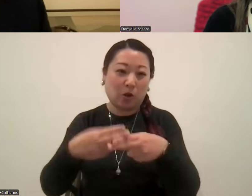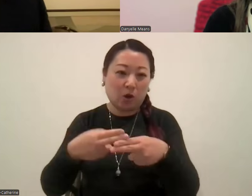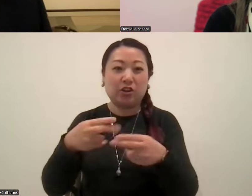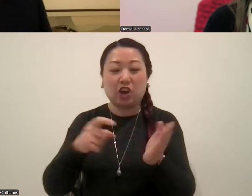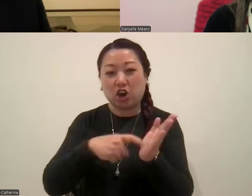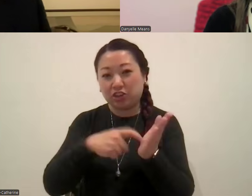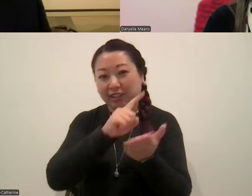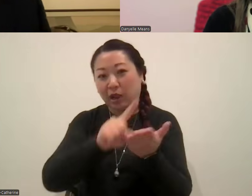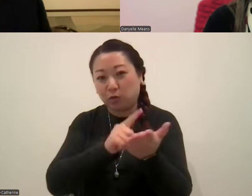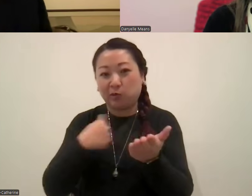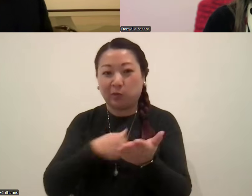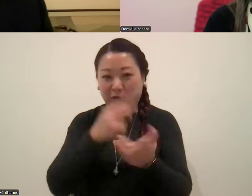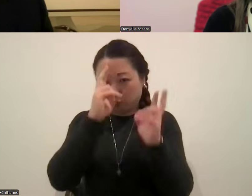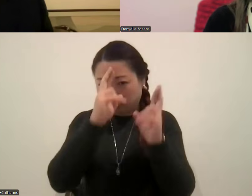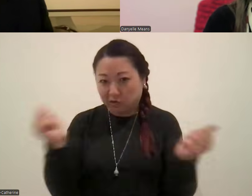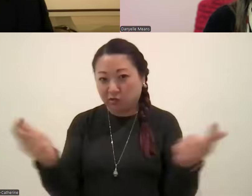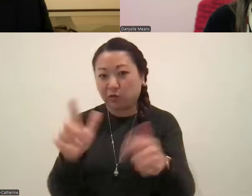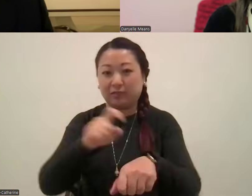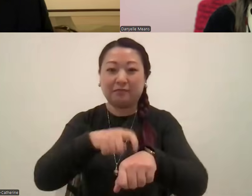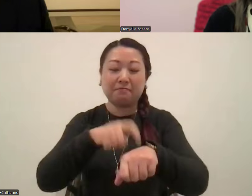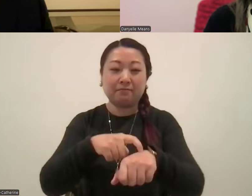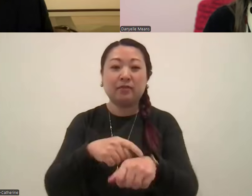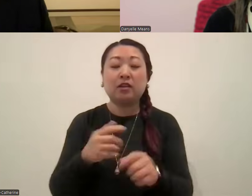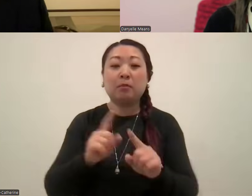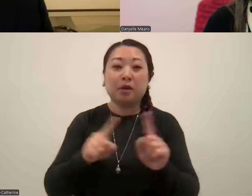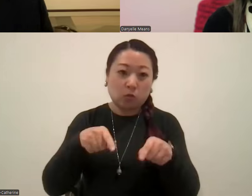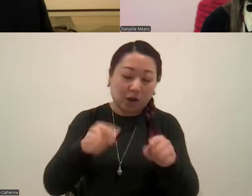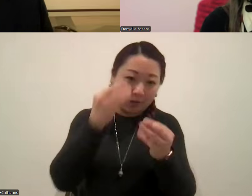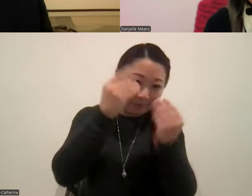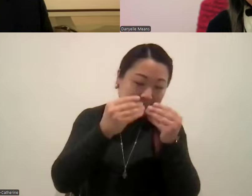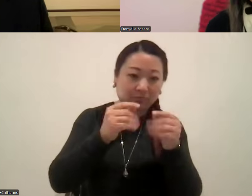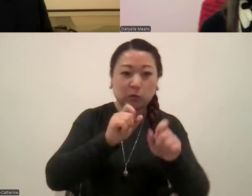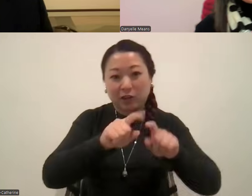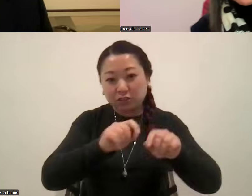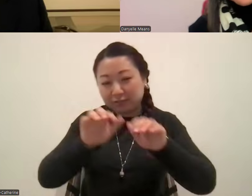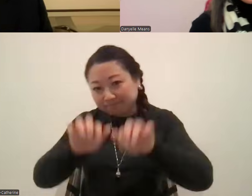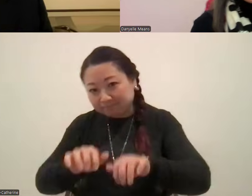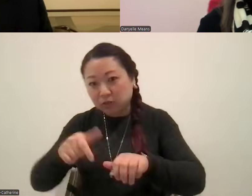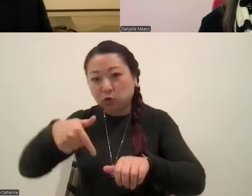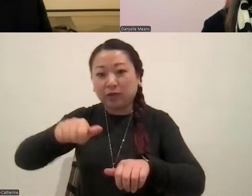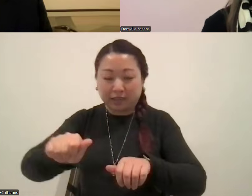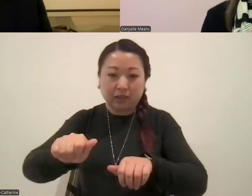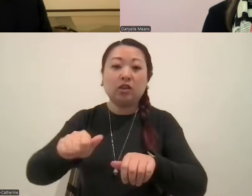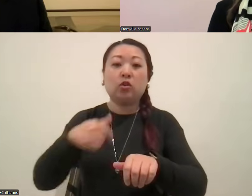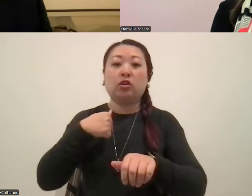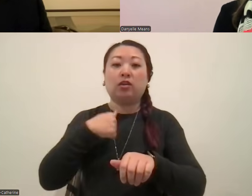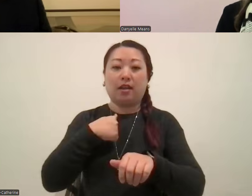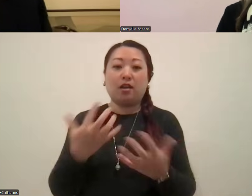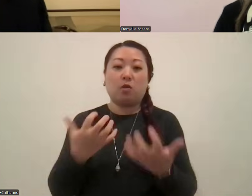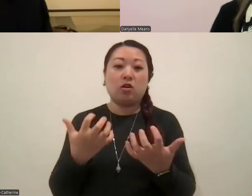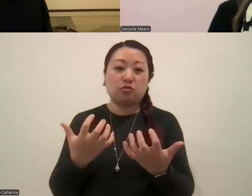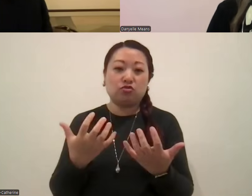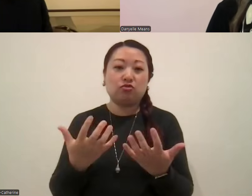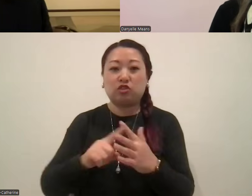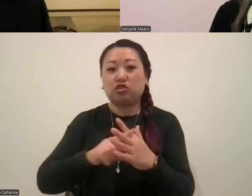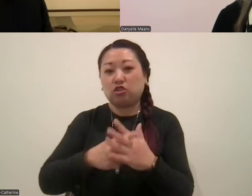of everyone's time. But while you're thinking of your questions and putting them in the Q&A, I want to sort of start us